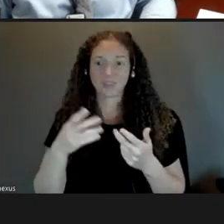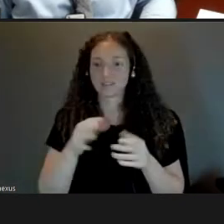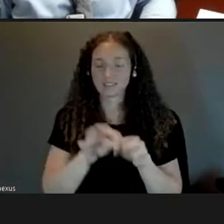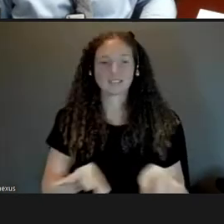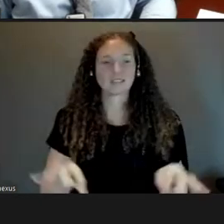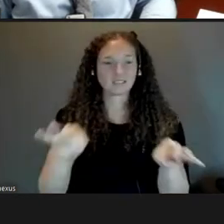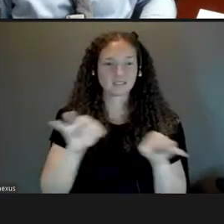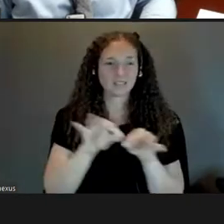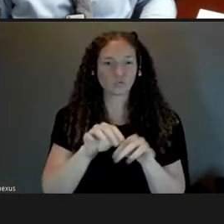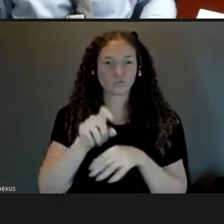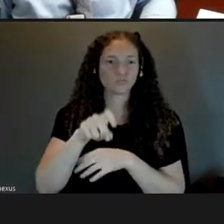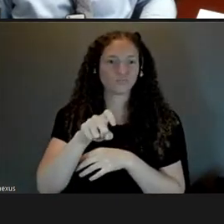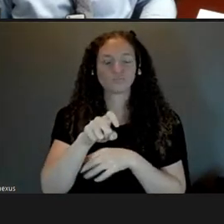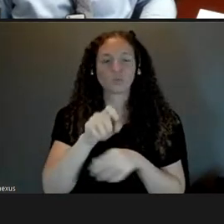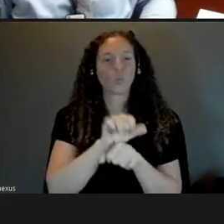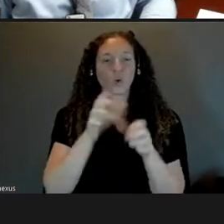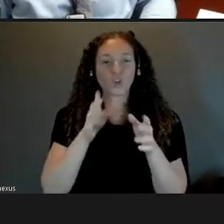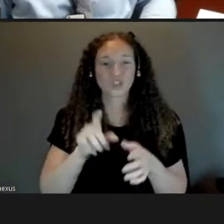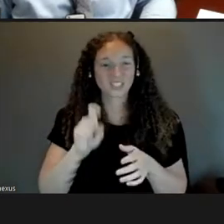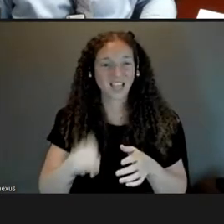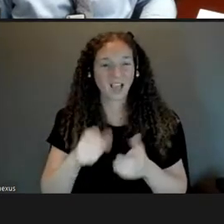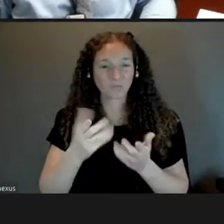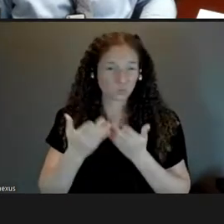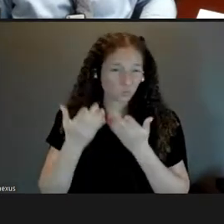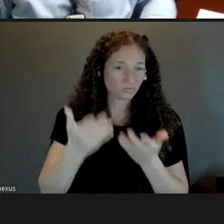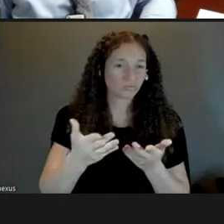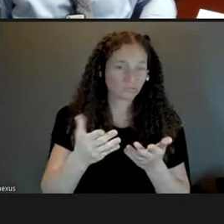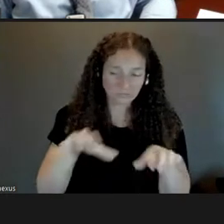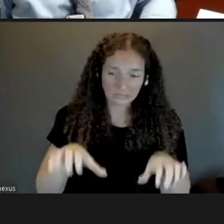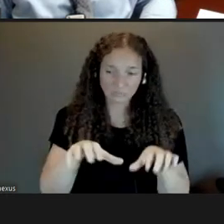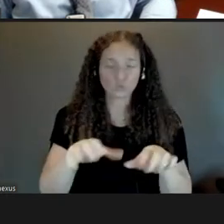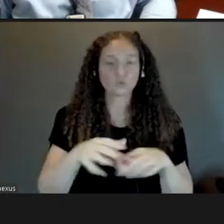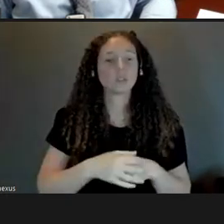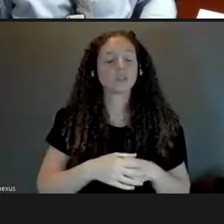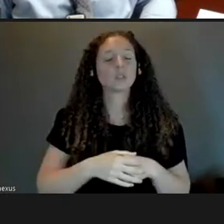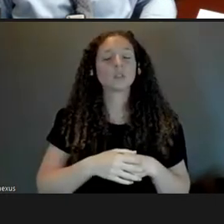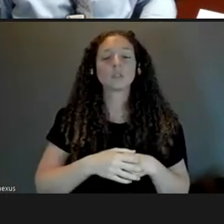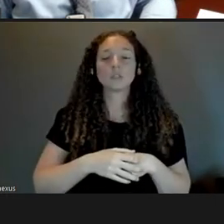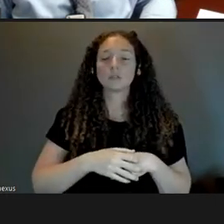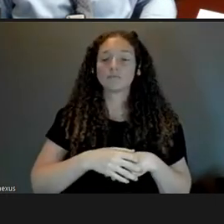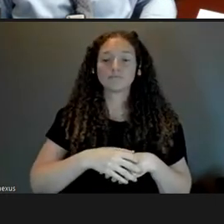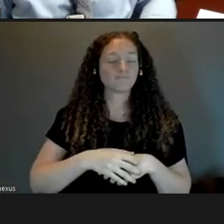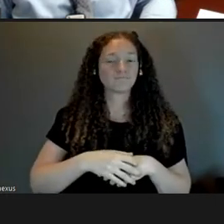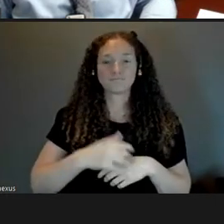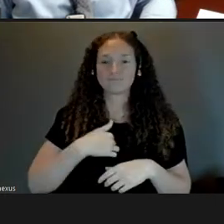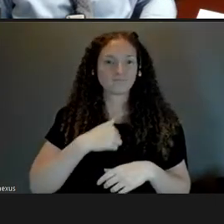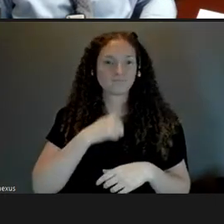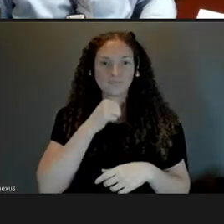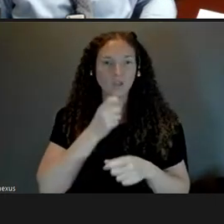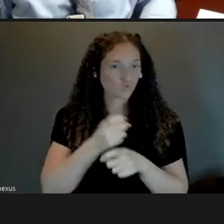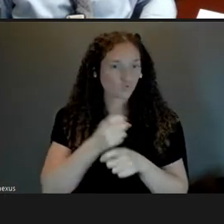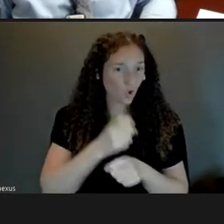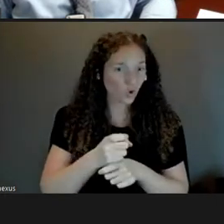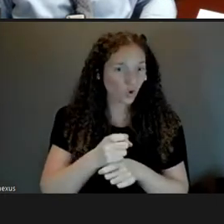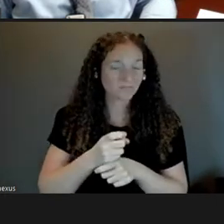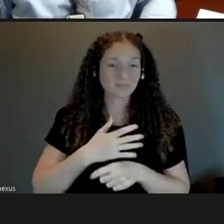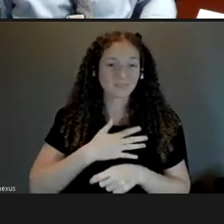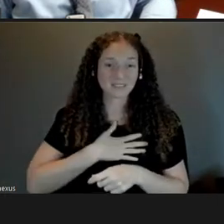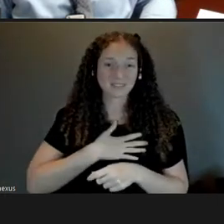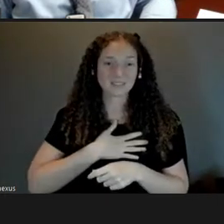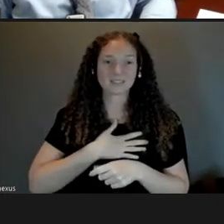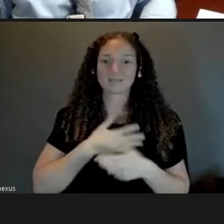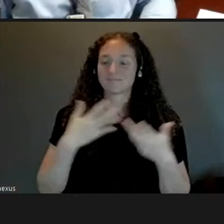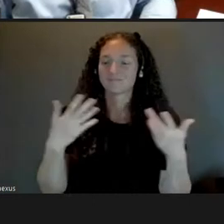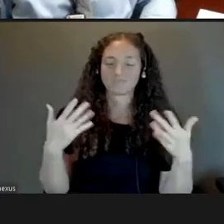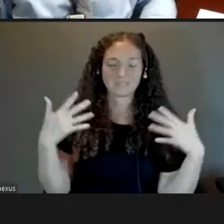deliver and maintain and carry. This is not a joke. This is expensive. This is terrifying.